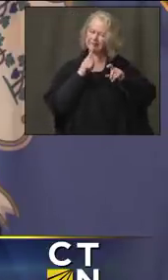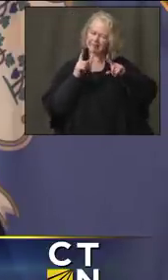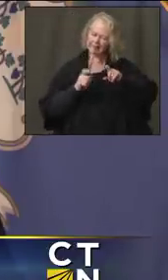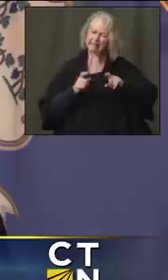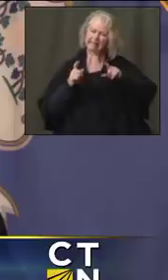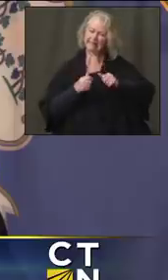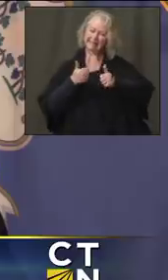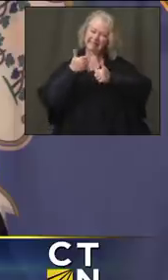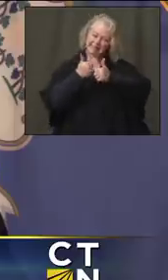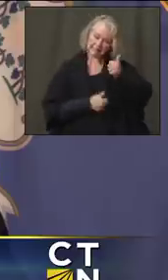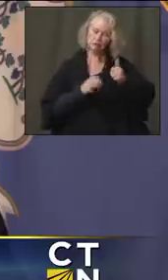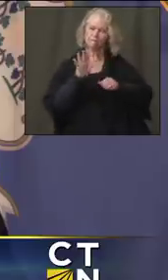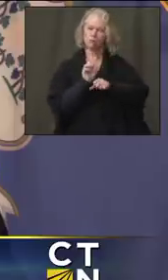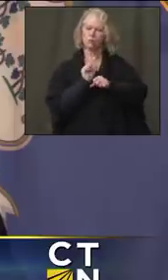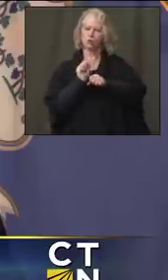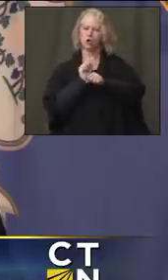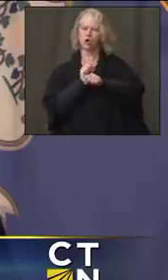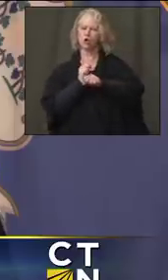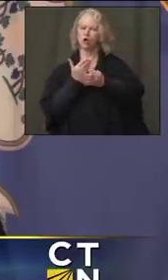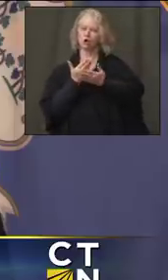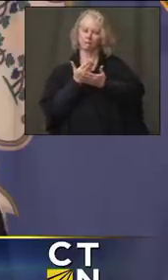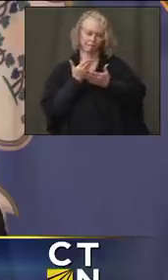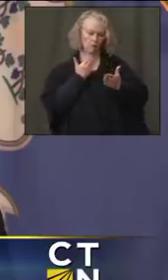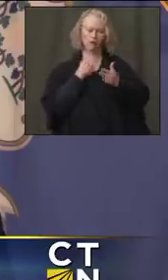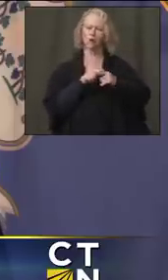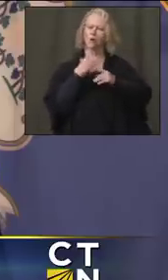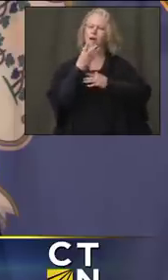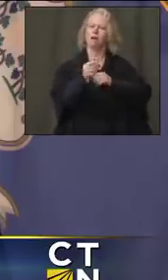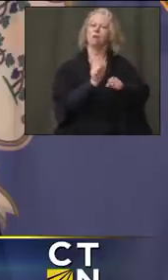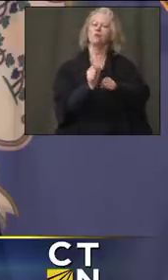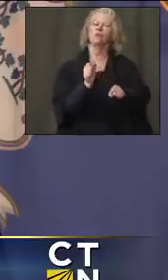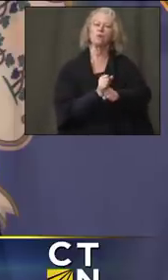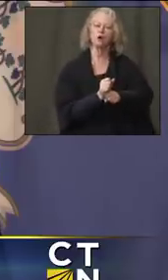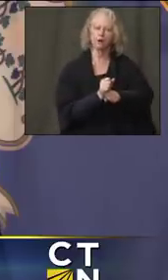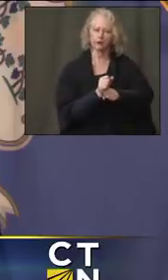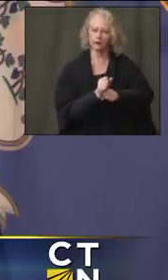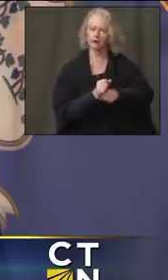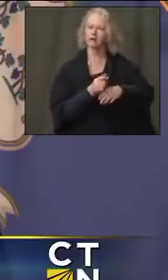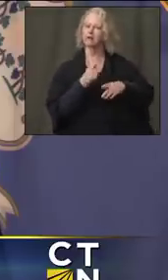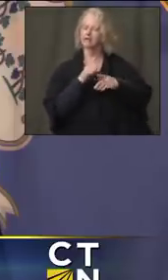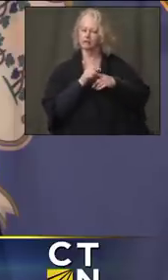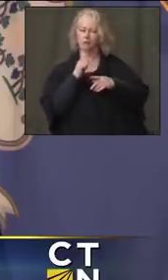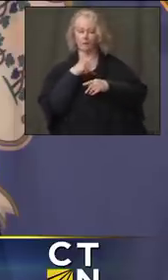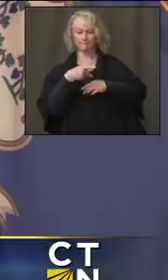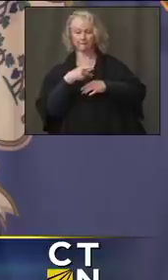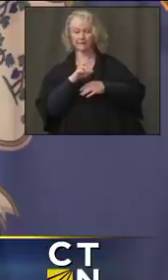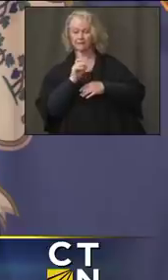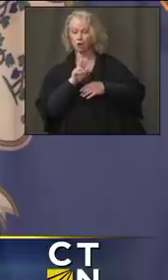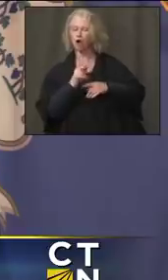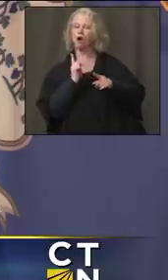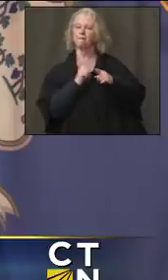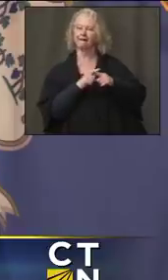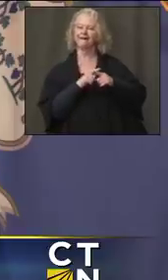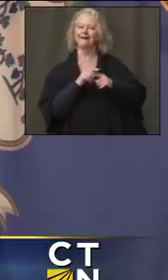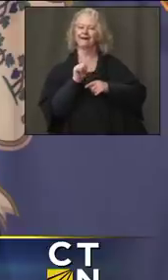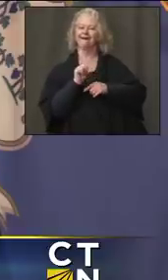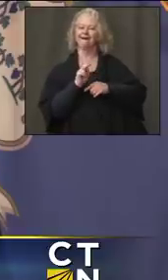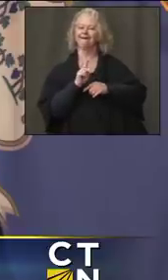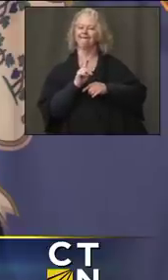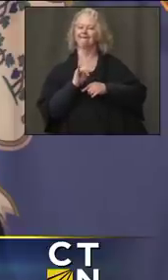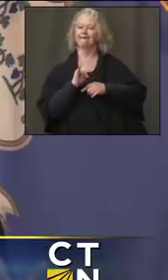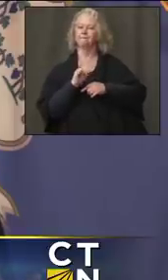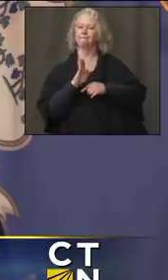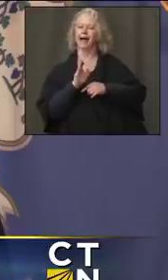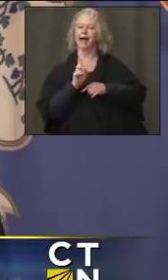one of their employees before they go to the plant floor. That's a PCR test as well as an antibody test. They're starting that today or